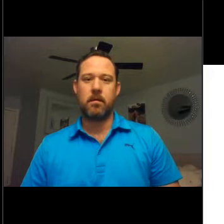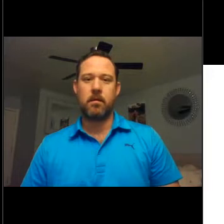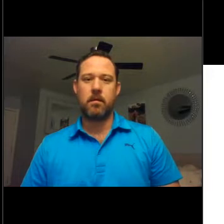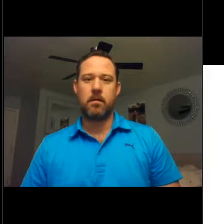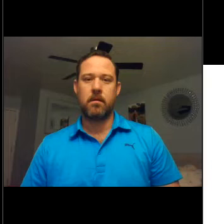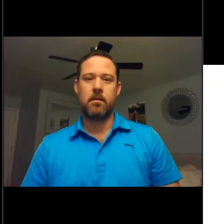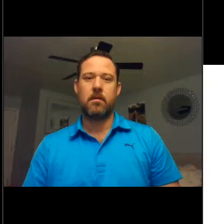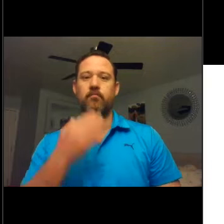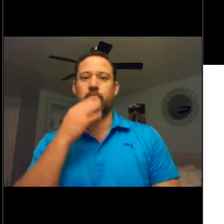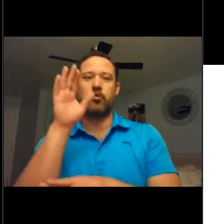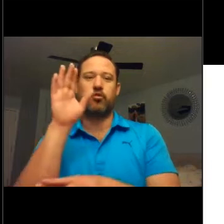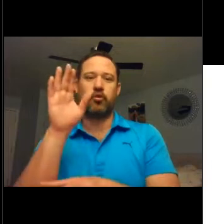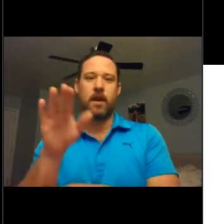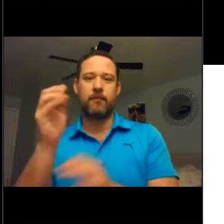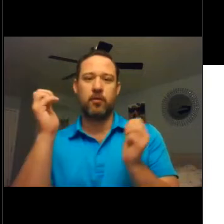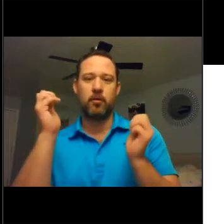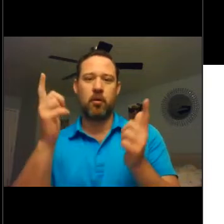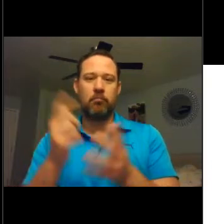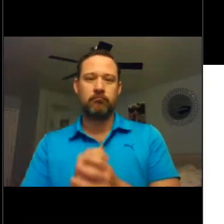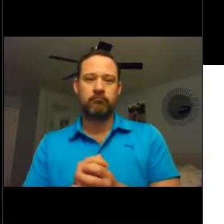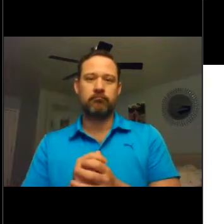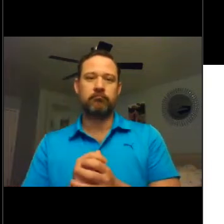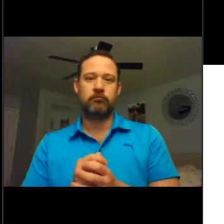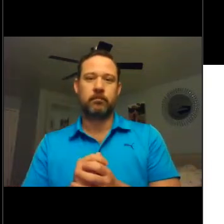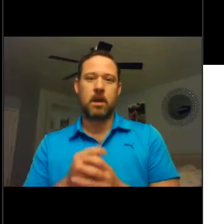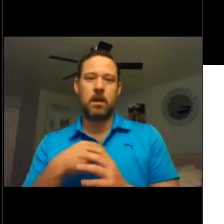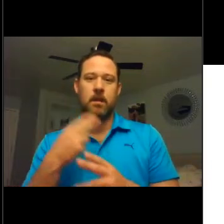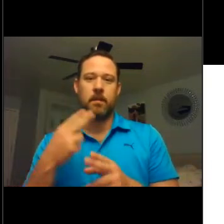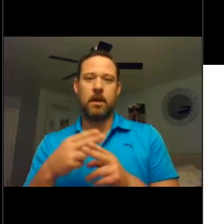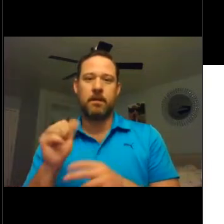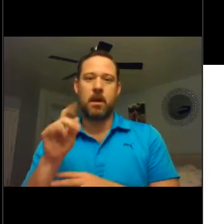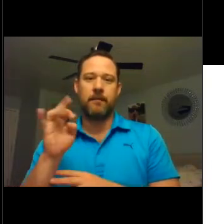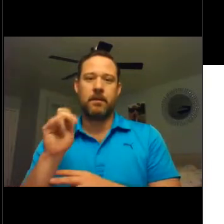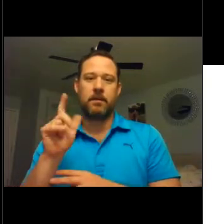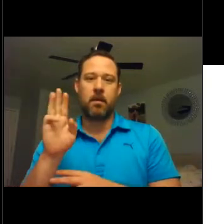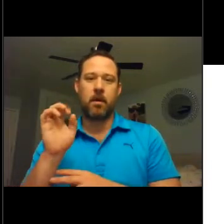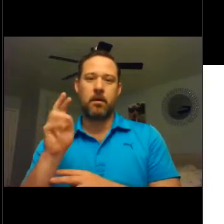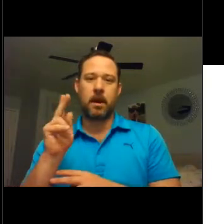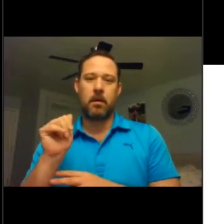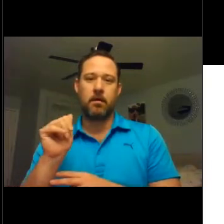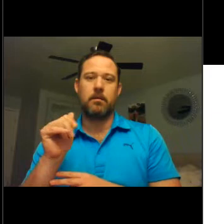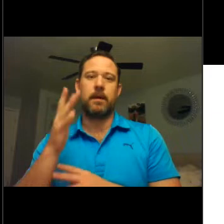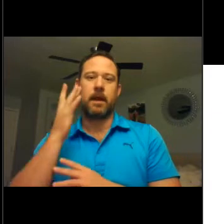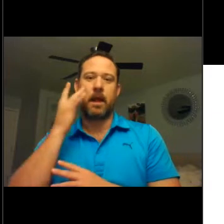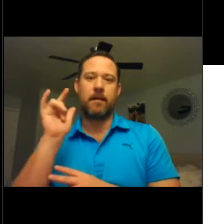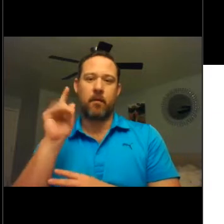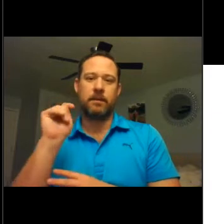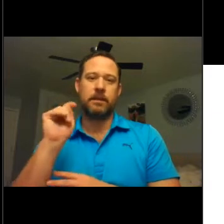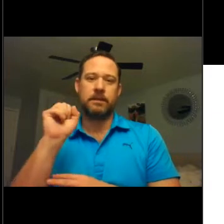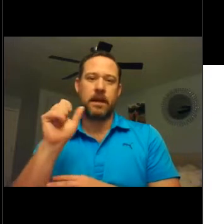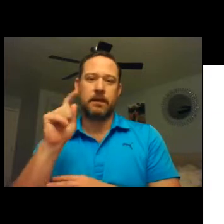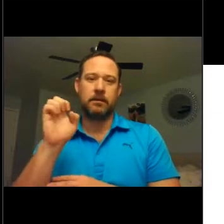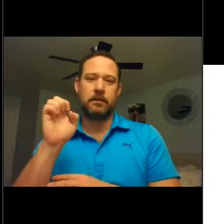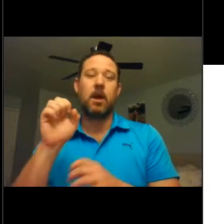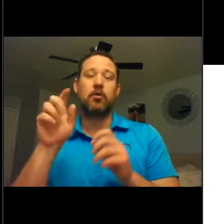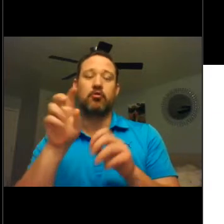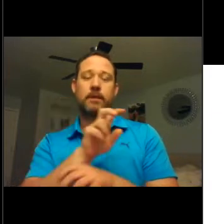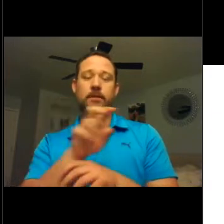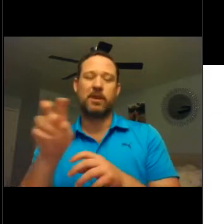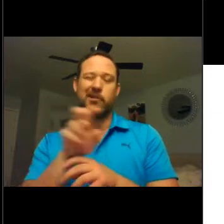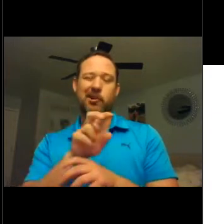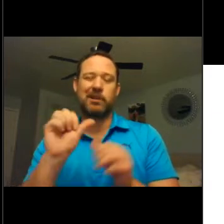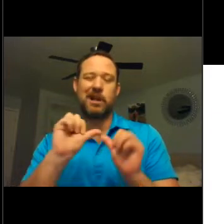Good afternoon, everyone. My name is Avital Barnea. I'm with the California State Transportation Agency. Thank you all